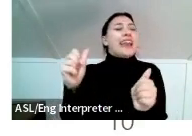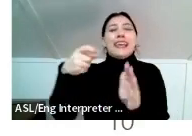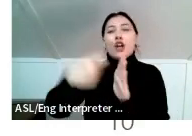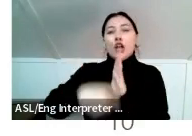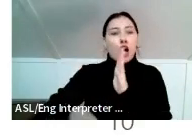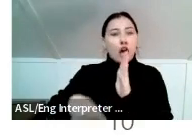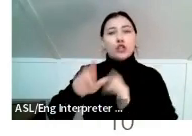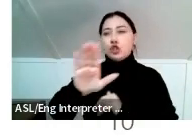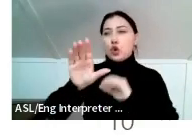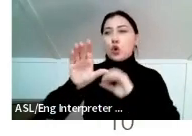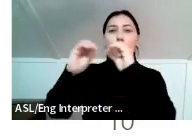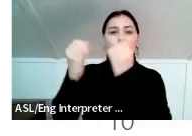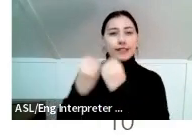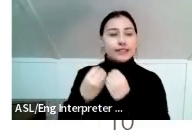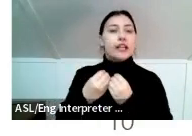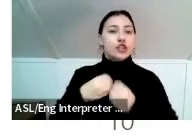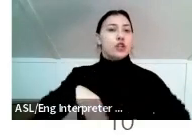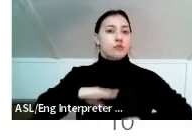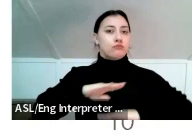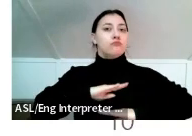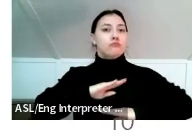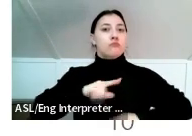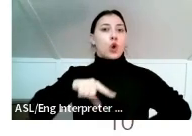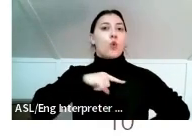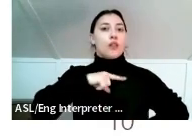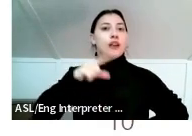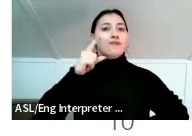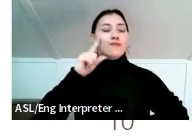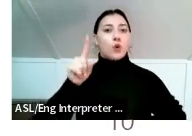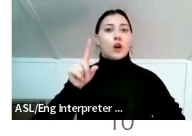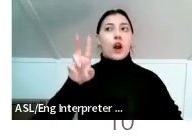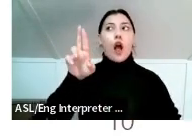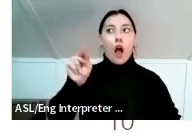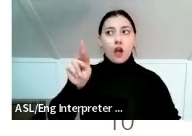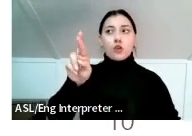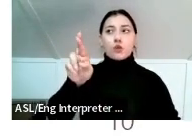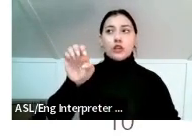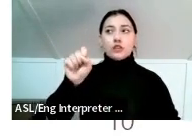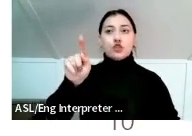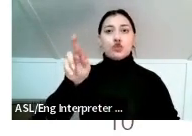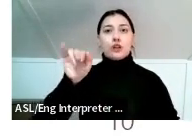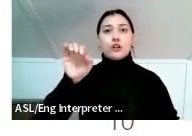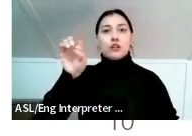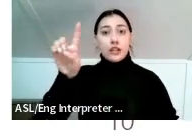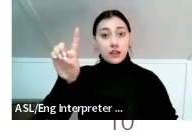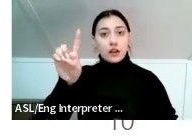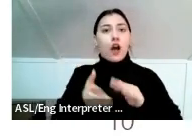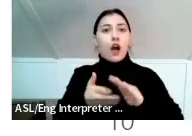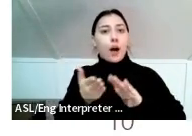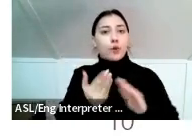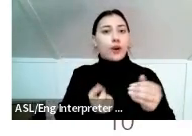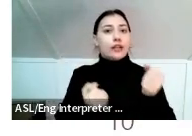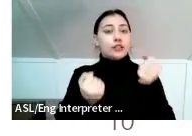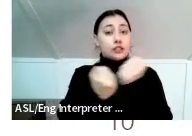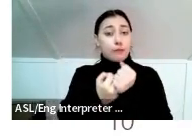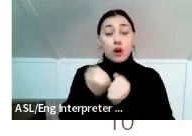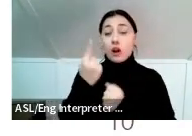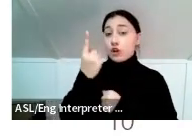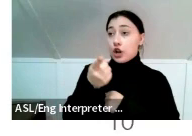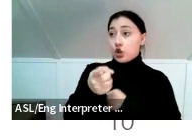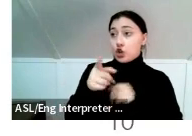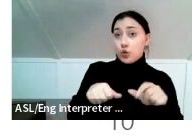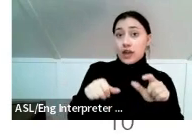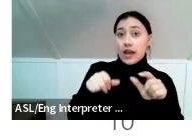has is a legitimate expense for unrestricted operating support. This grant will be renewable for up to 5 years,